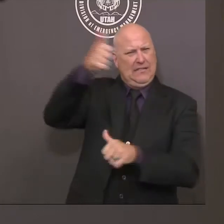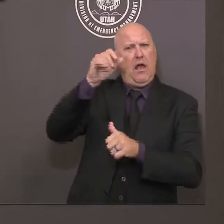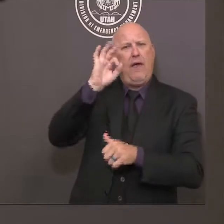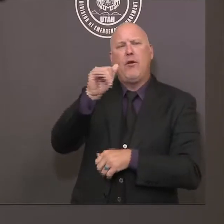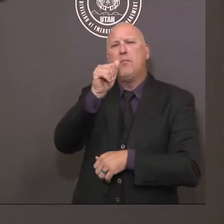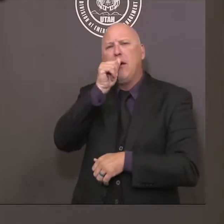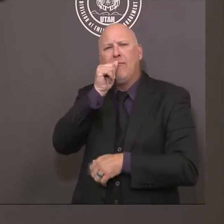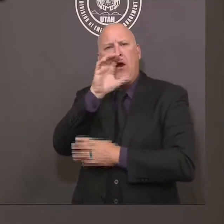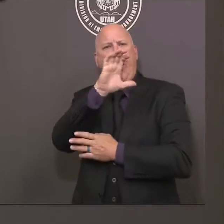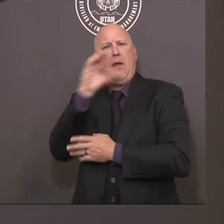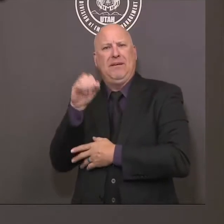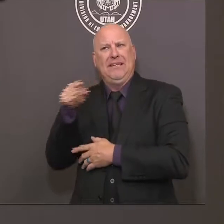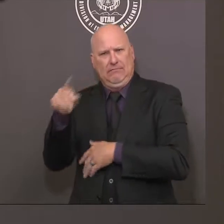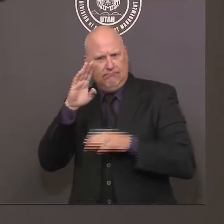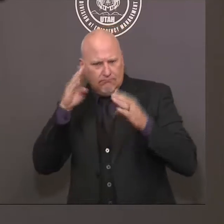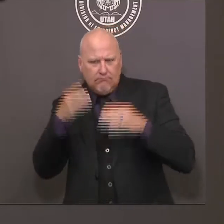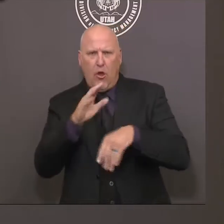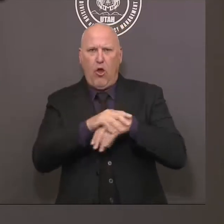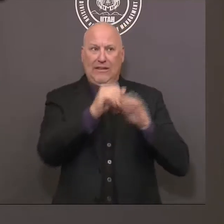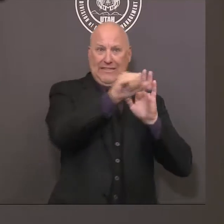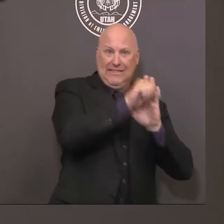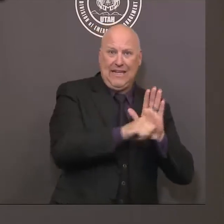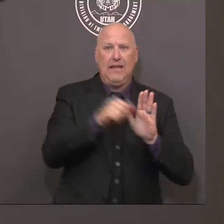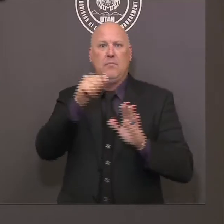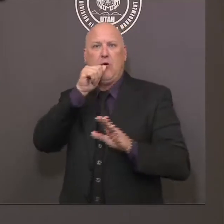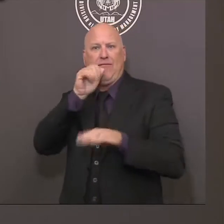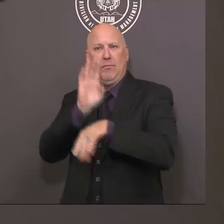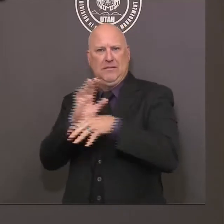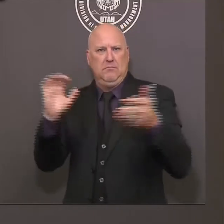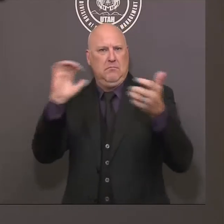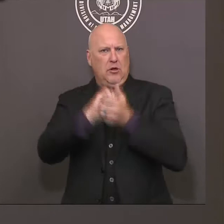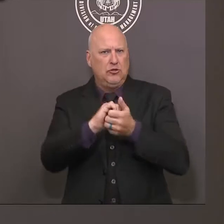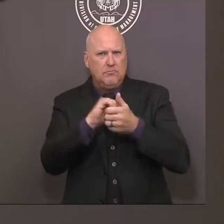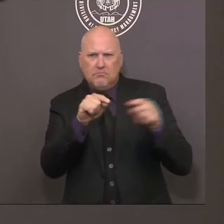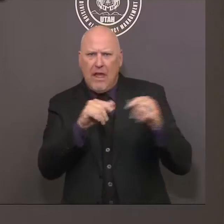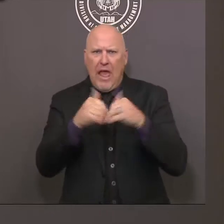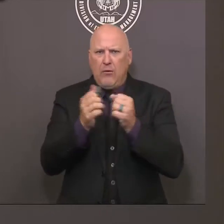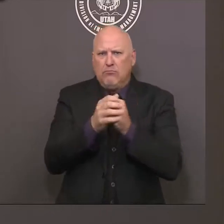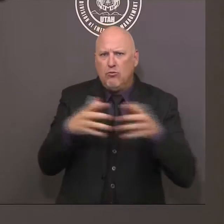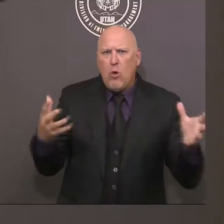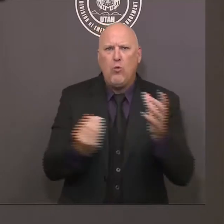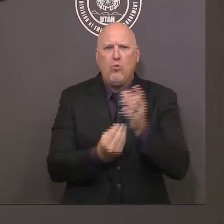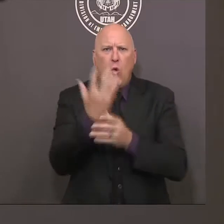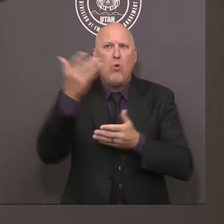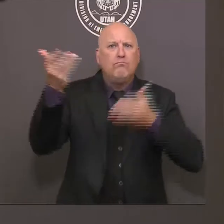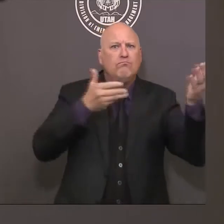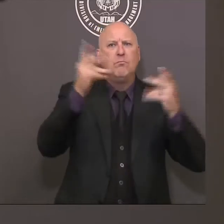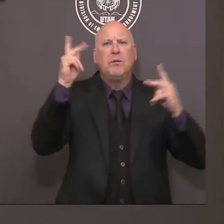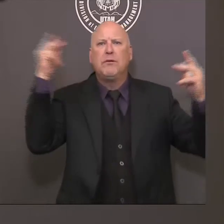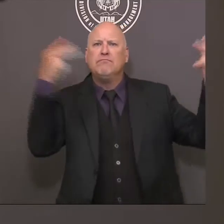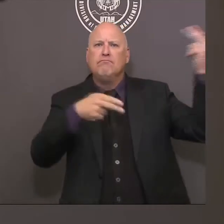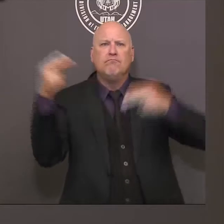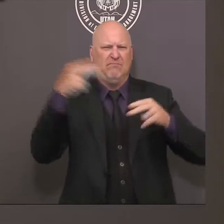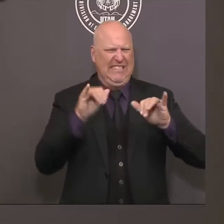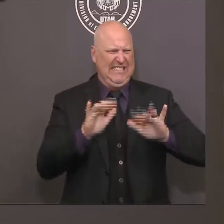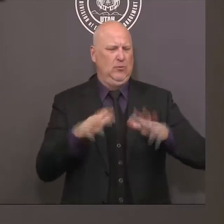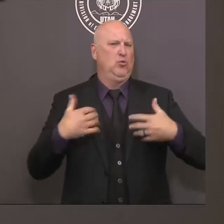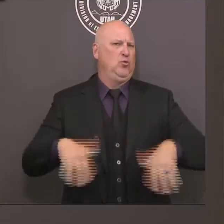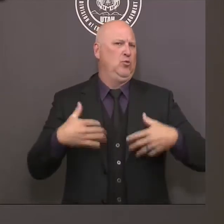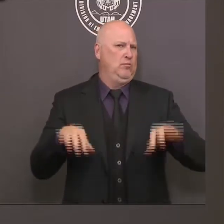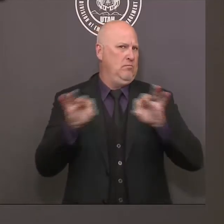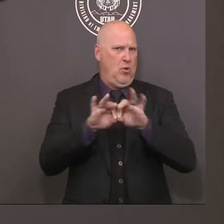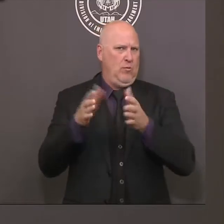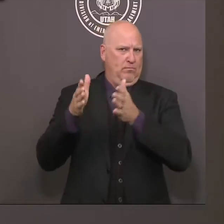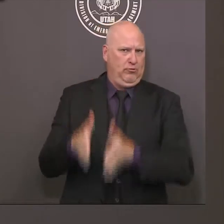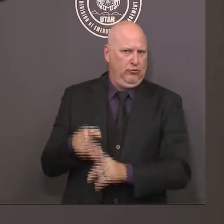incent and get private sector opportunities to grow the economy. Also here with us is Ben